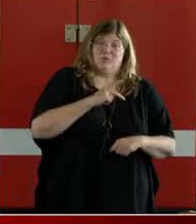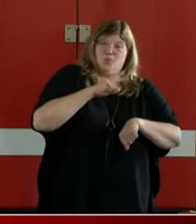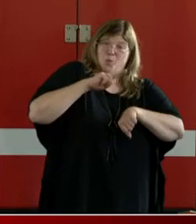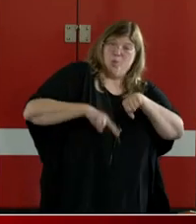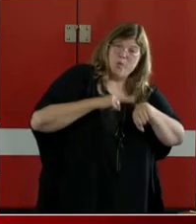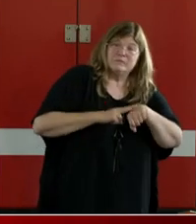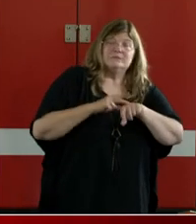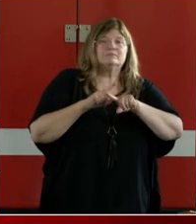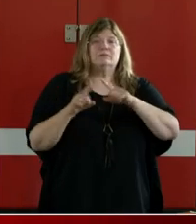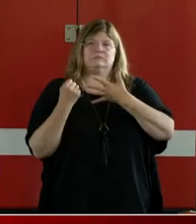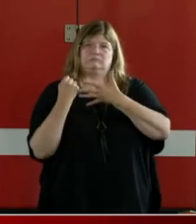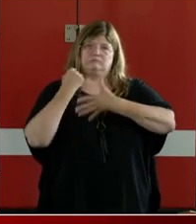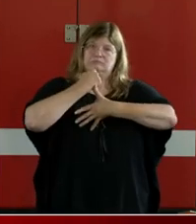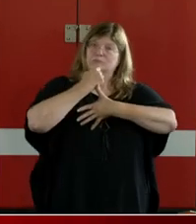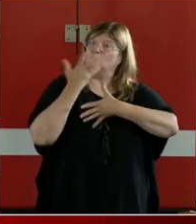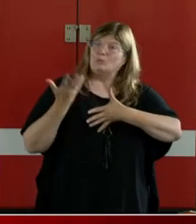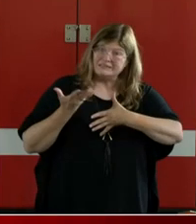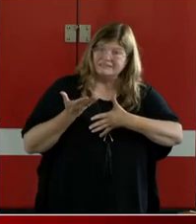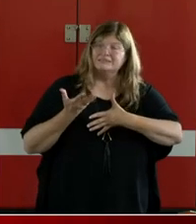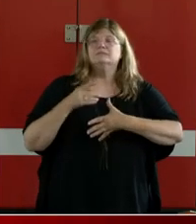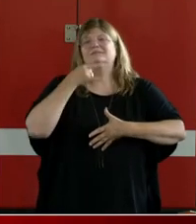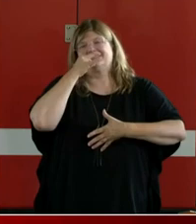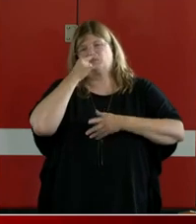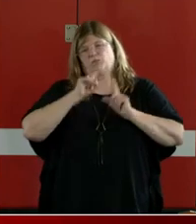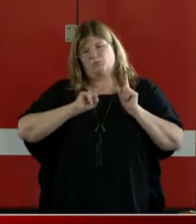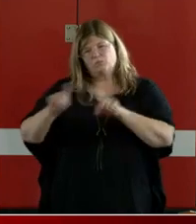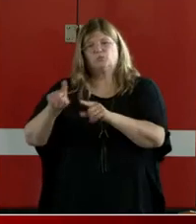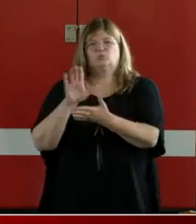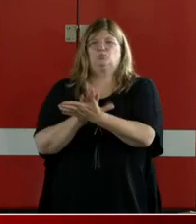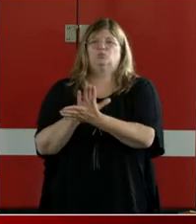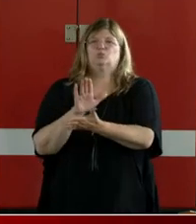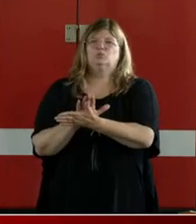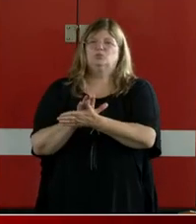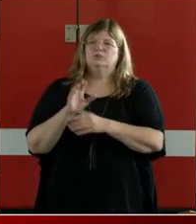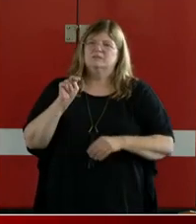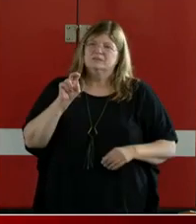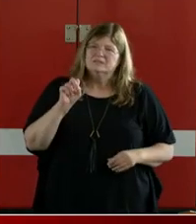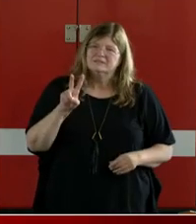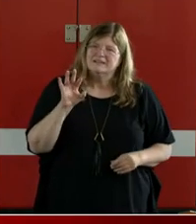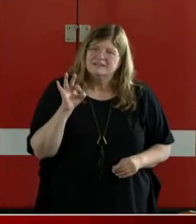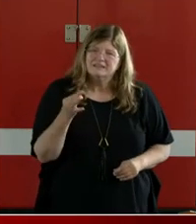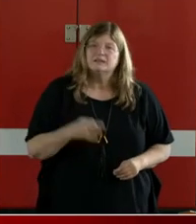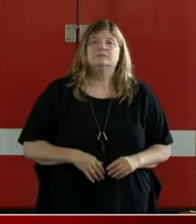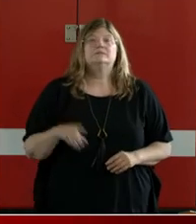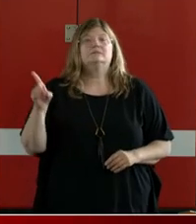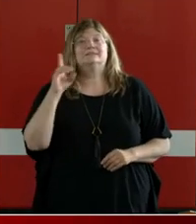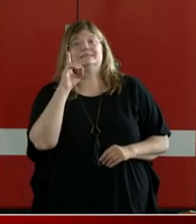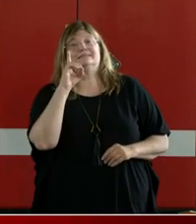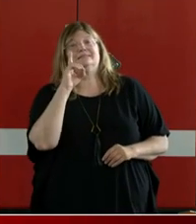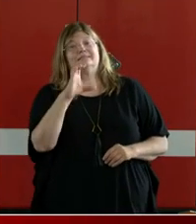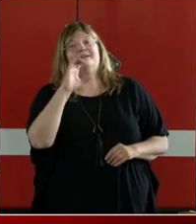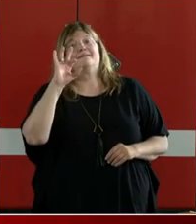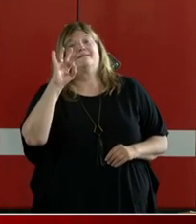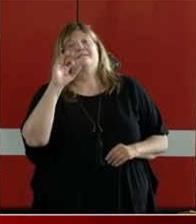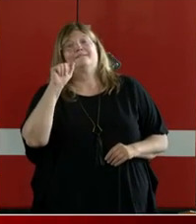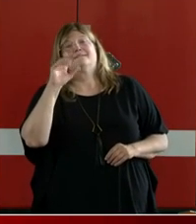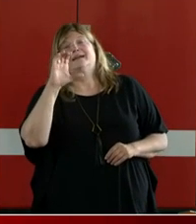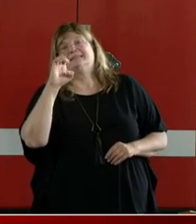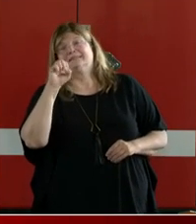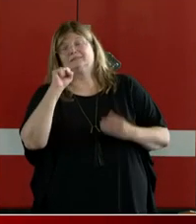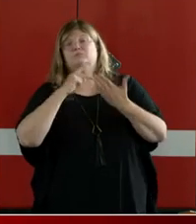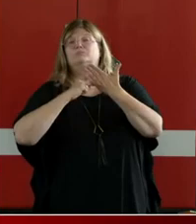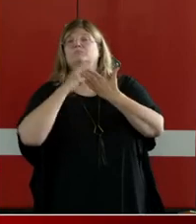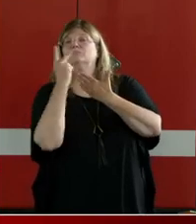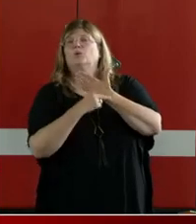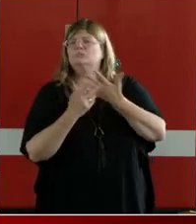Last question for me. On the DC Faces rollout, there's been a number of questions about the timing of that and how it was rolled out. I'm hoping you can